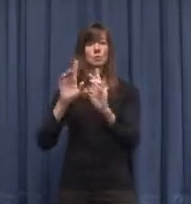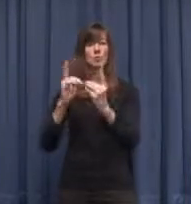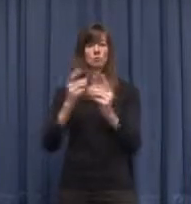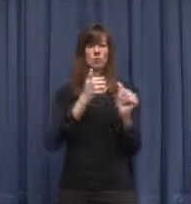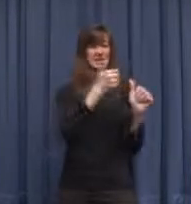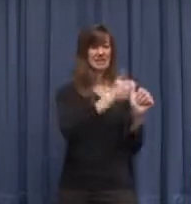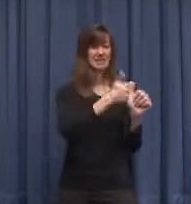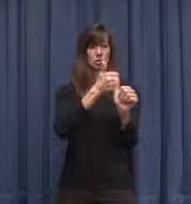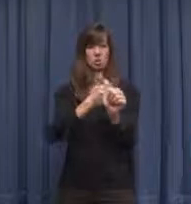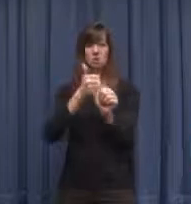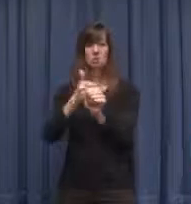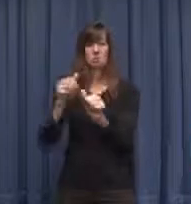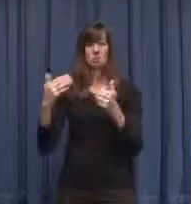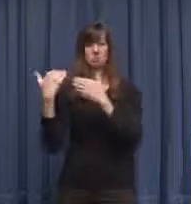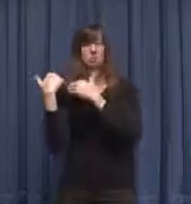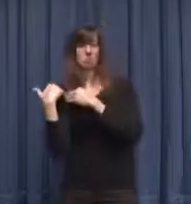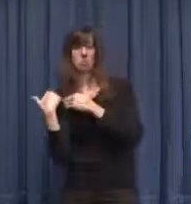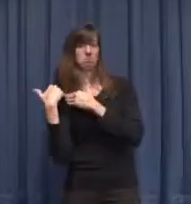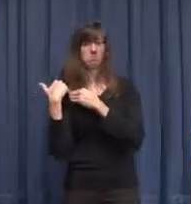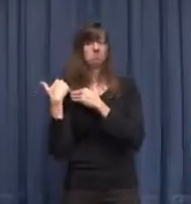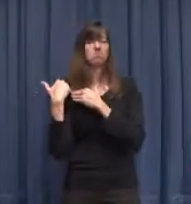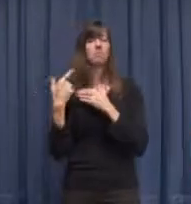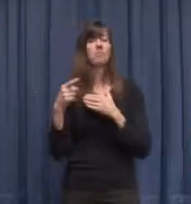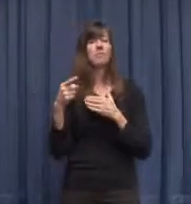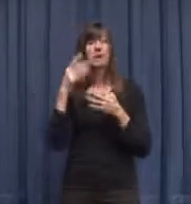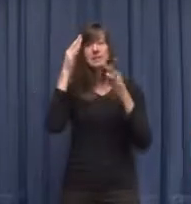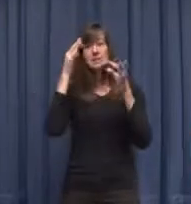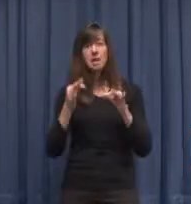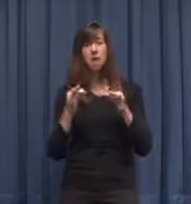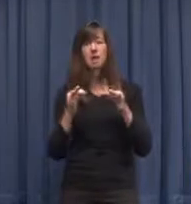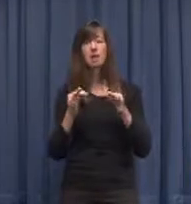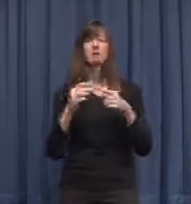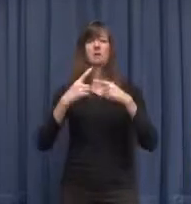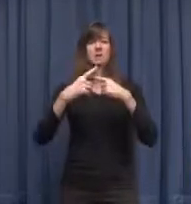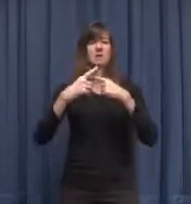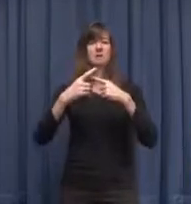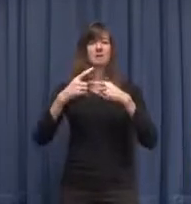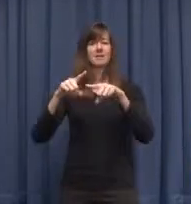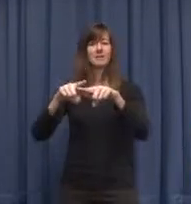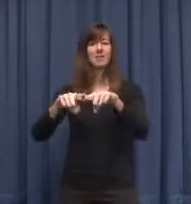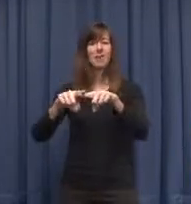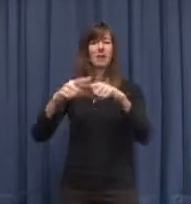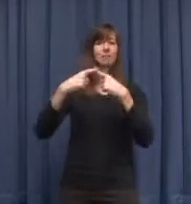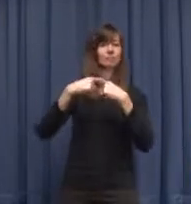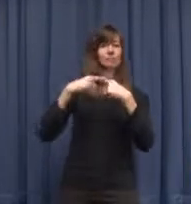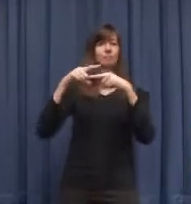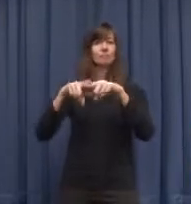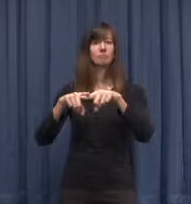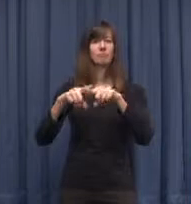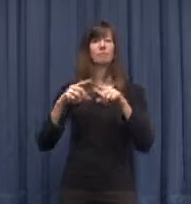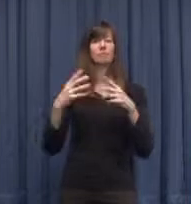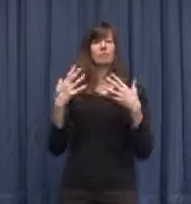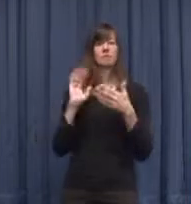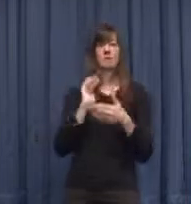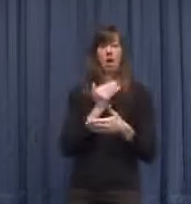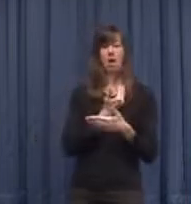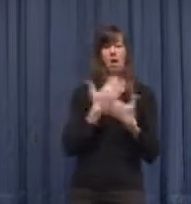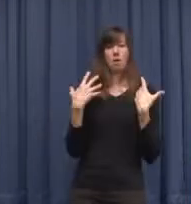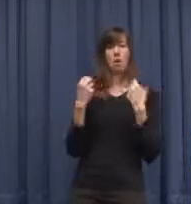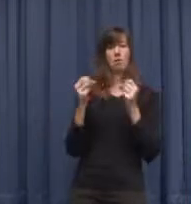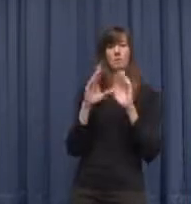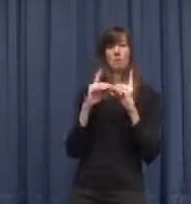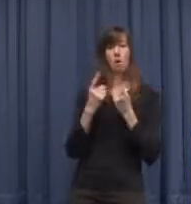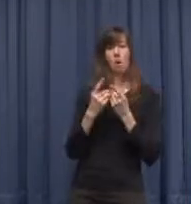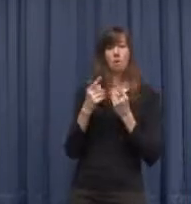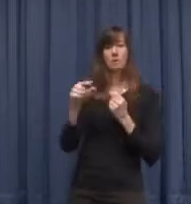with our health department and the state health department. And so we're in daily contact with all of our school districts. Each of them are weighing this